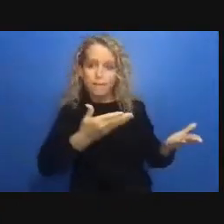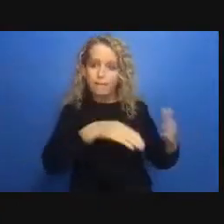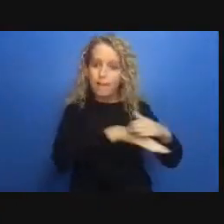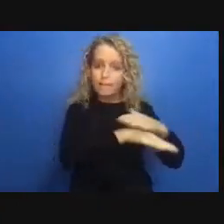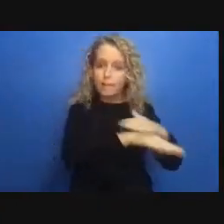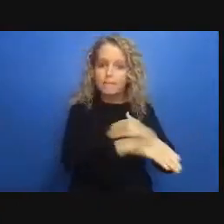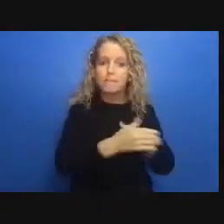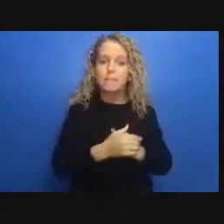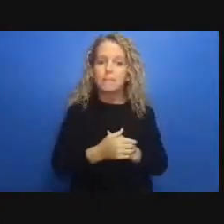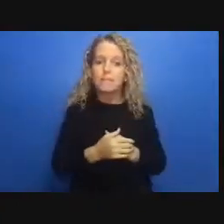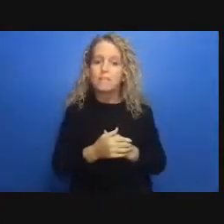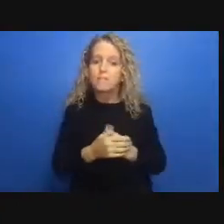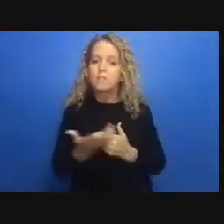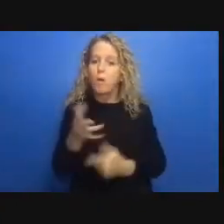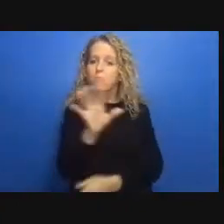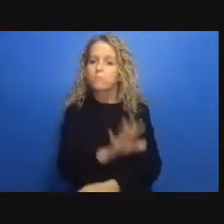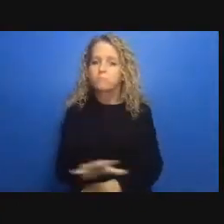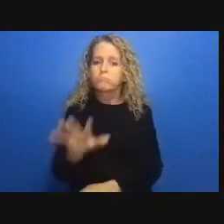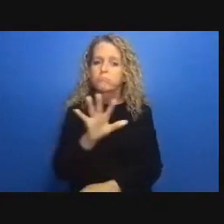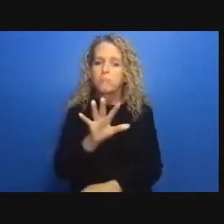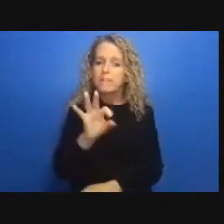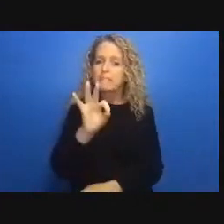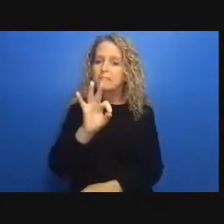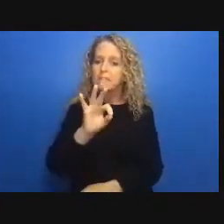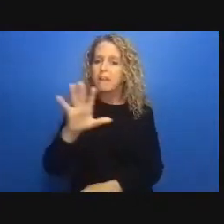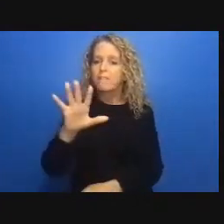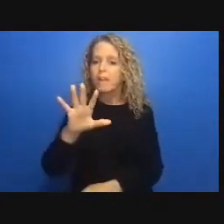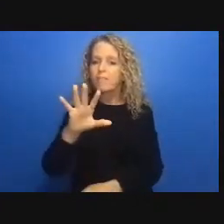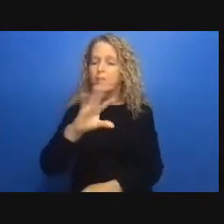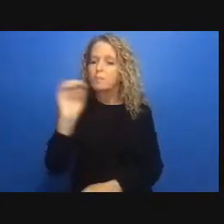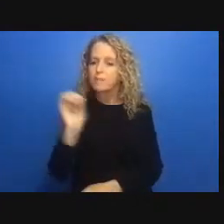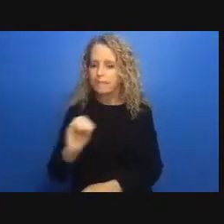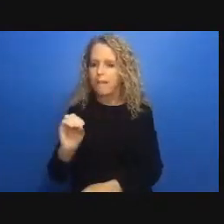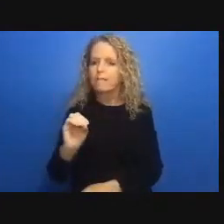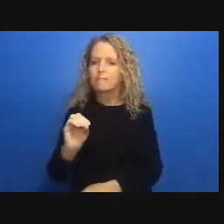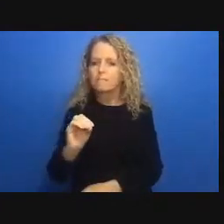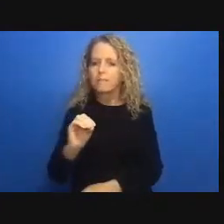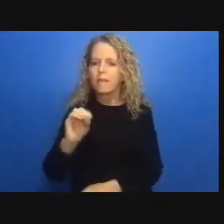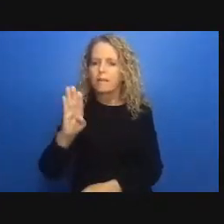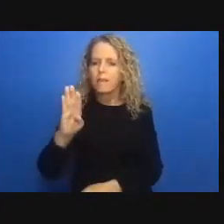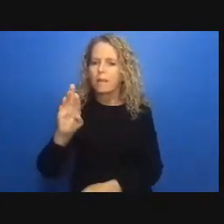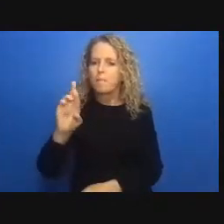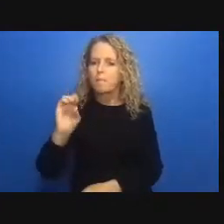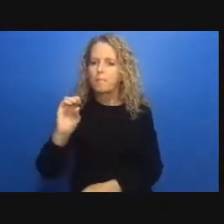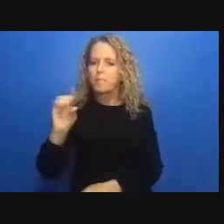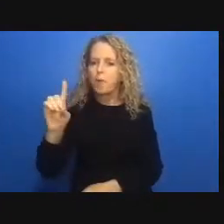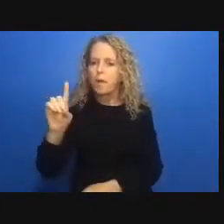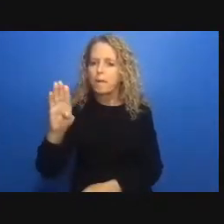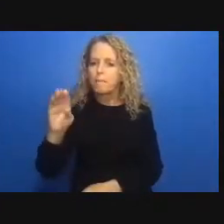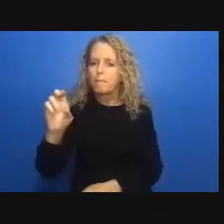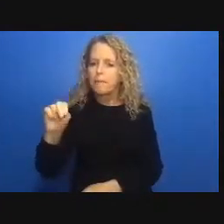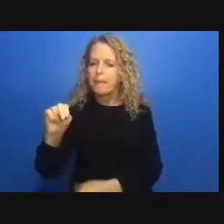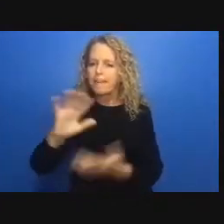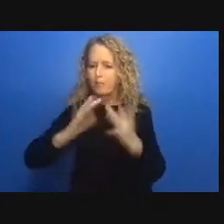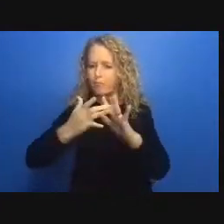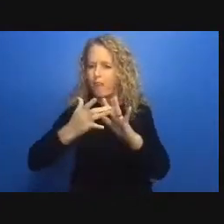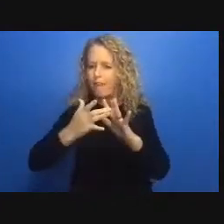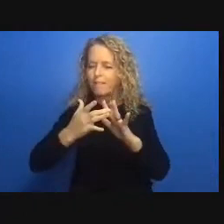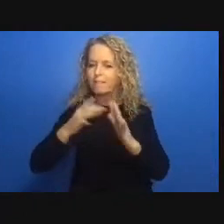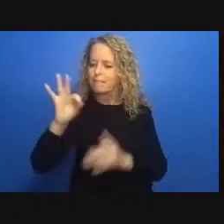95% penetration for rural broadband internet. I'll ask you the question, how many people in Nova